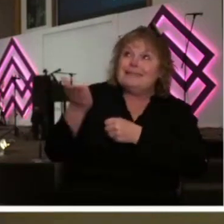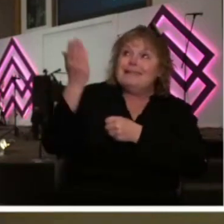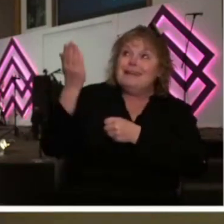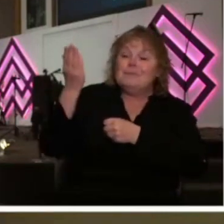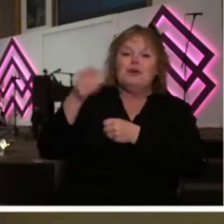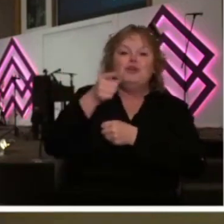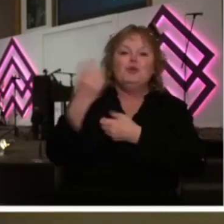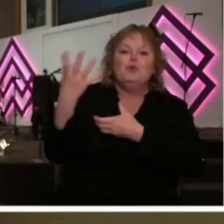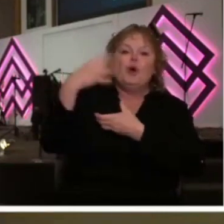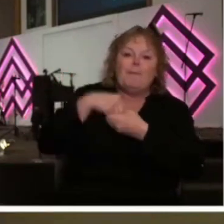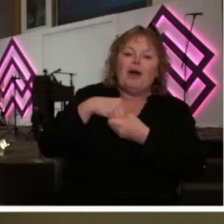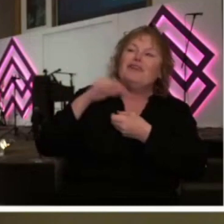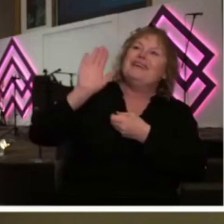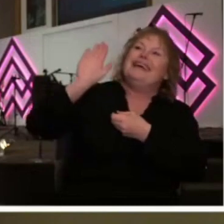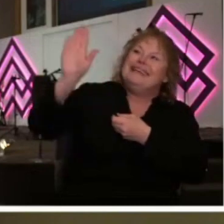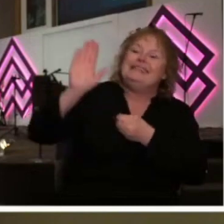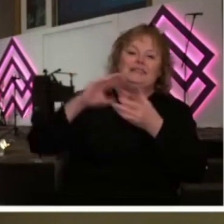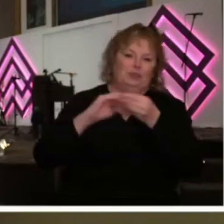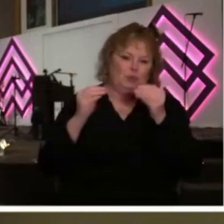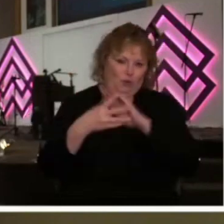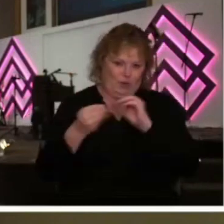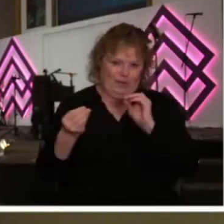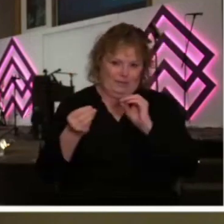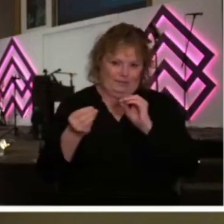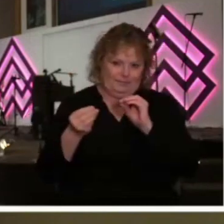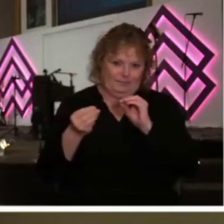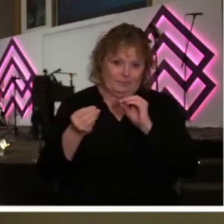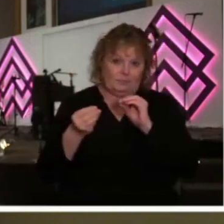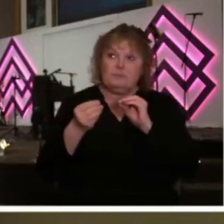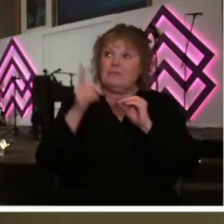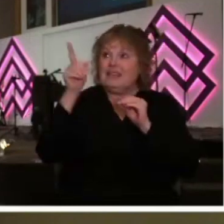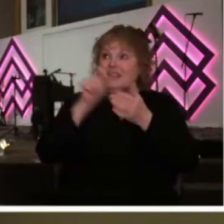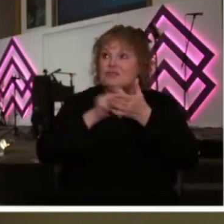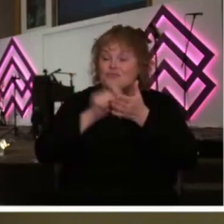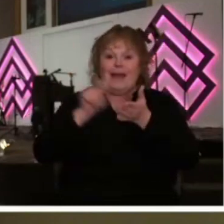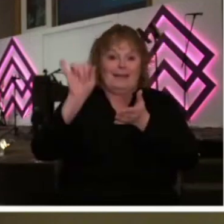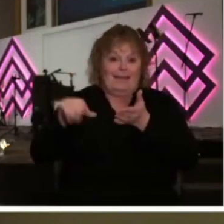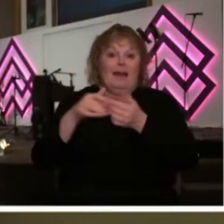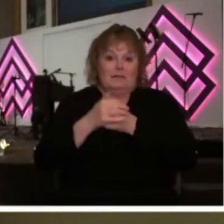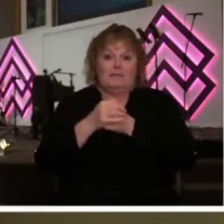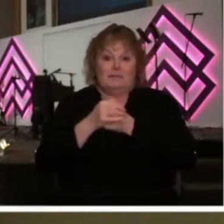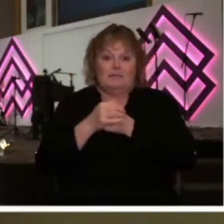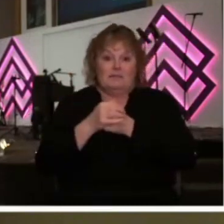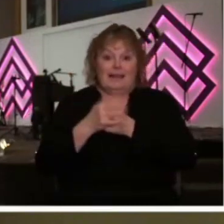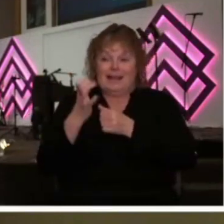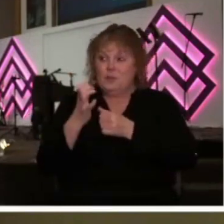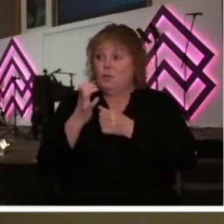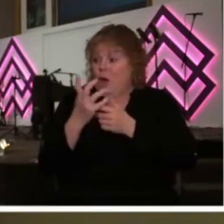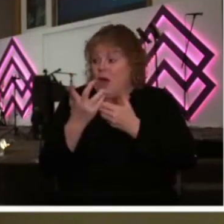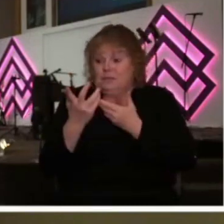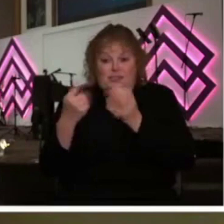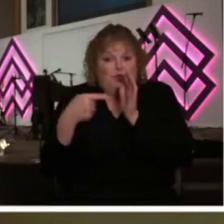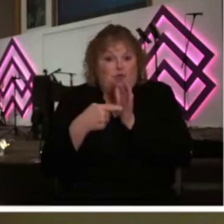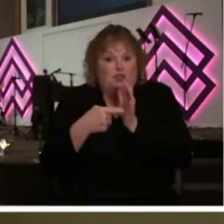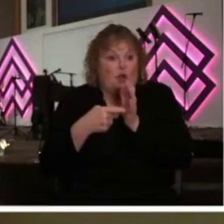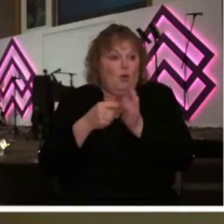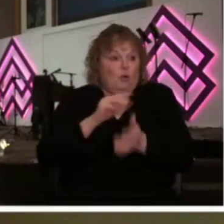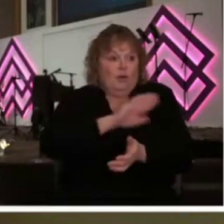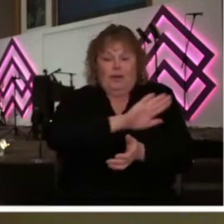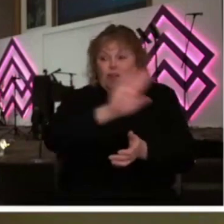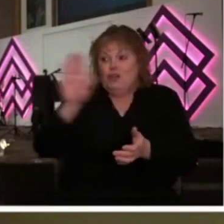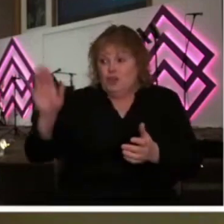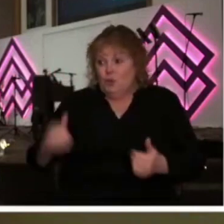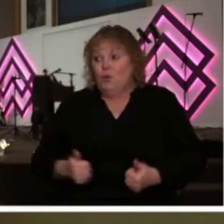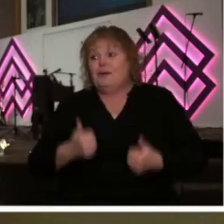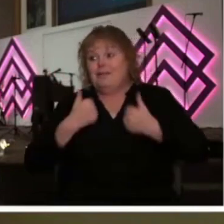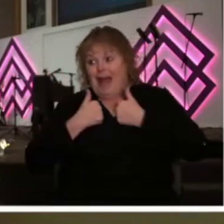are a part of His great big story that God is writing, and He wants to bring it about in your lives and in the